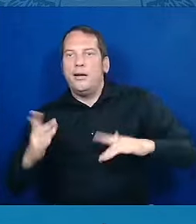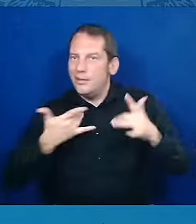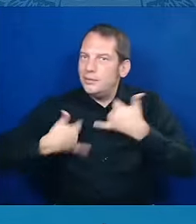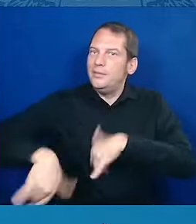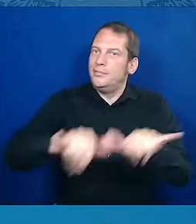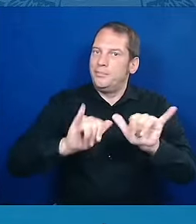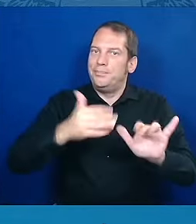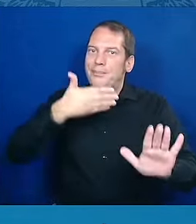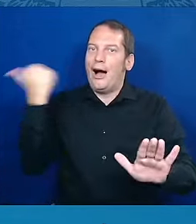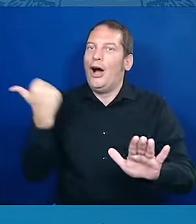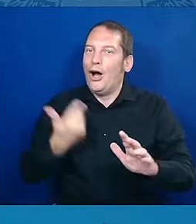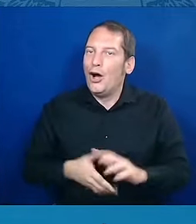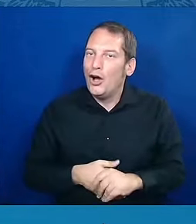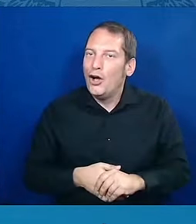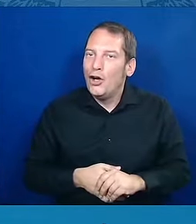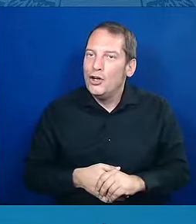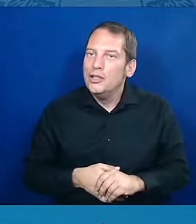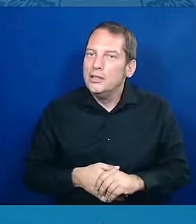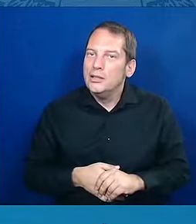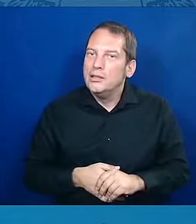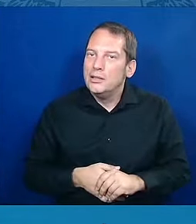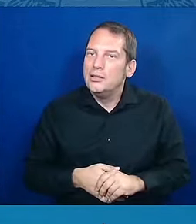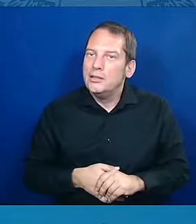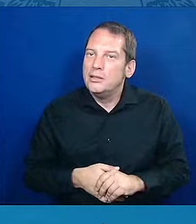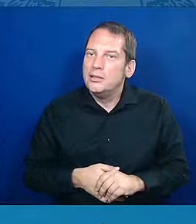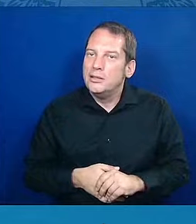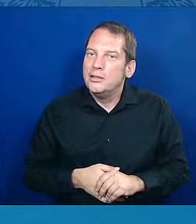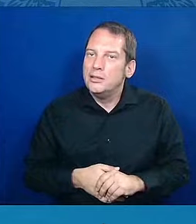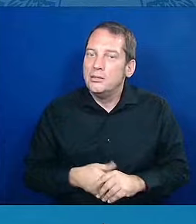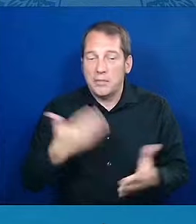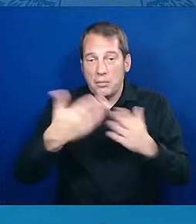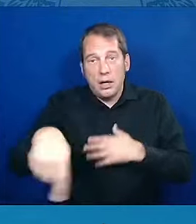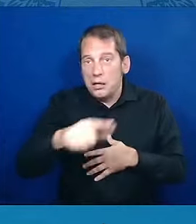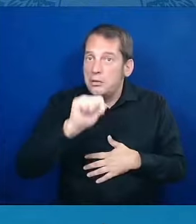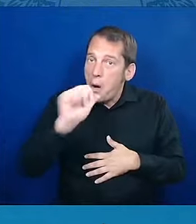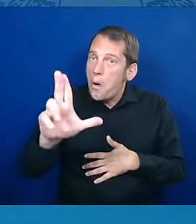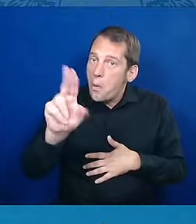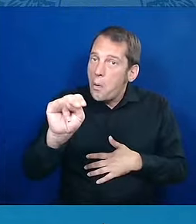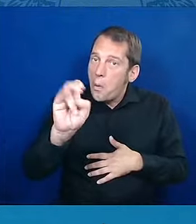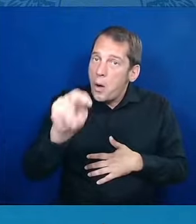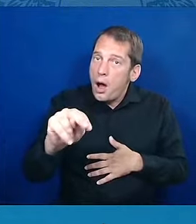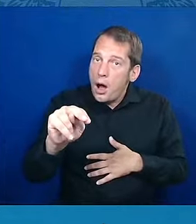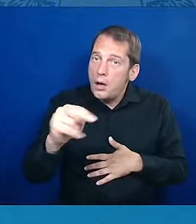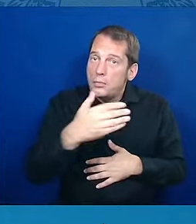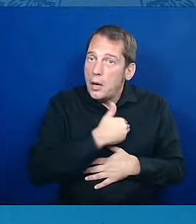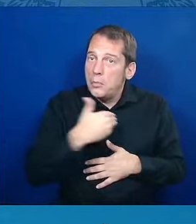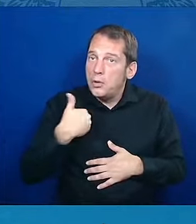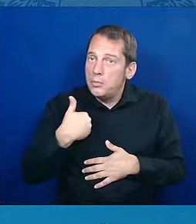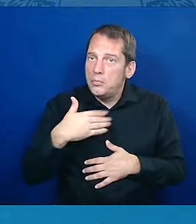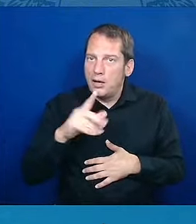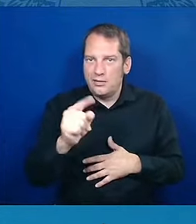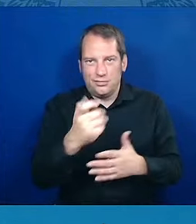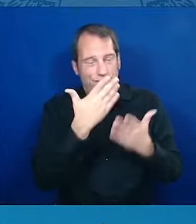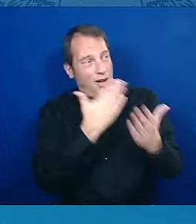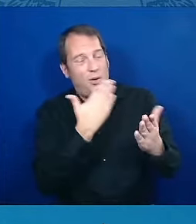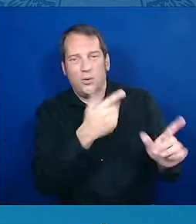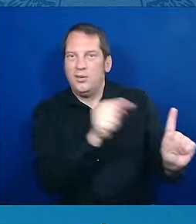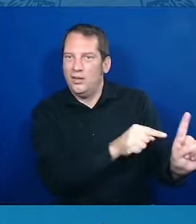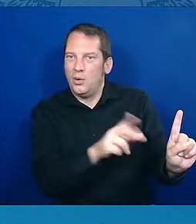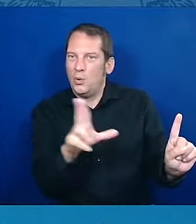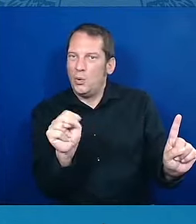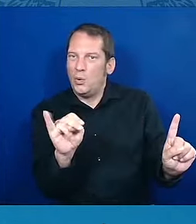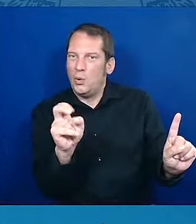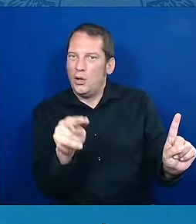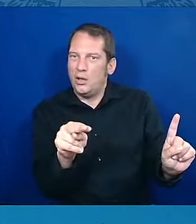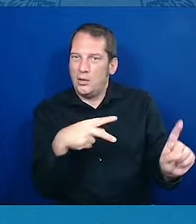thank unions, and I'm looking to the cameras in the back of the room, not them, but the people who might be watching. You may